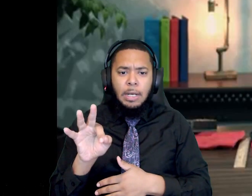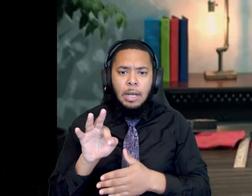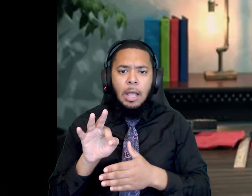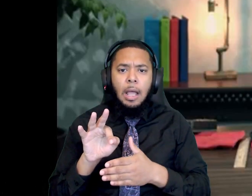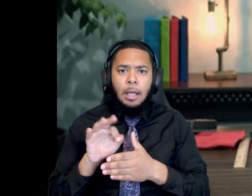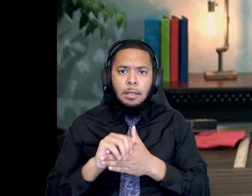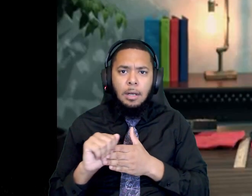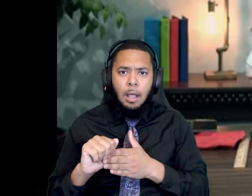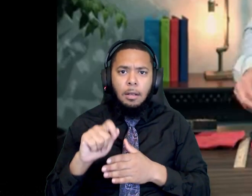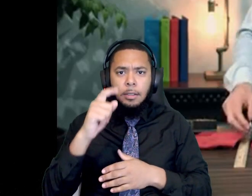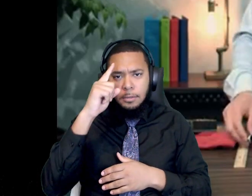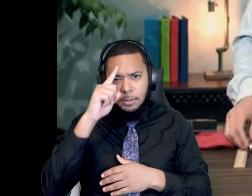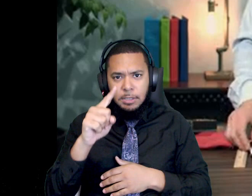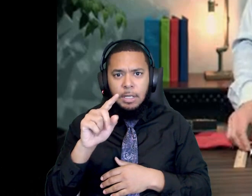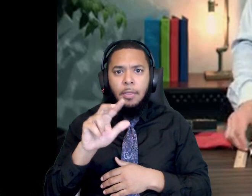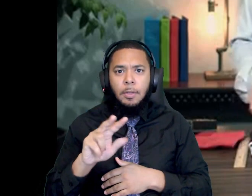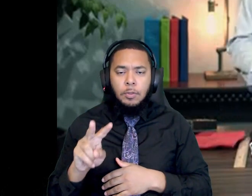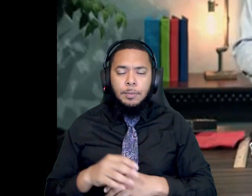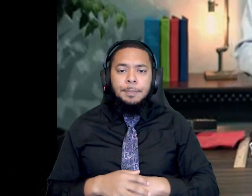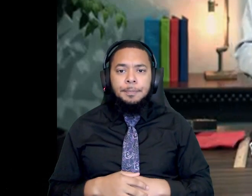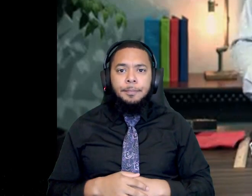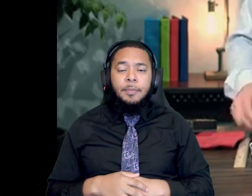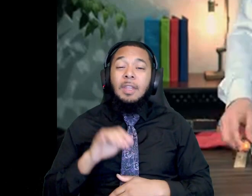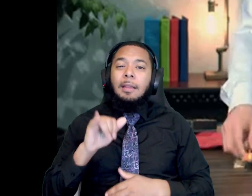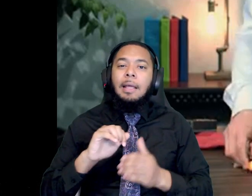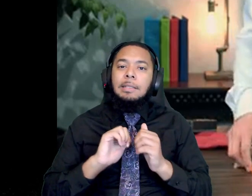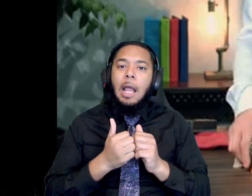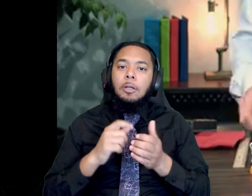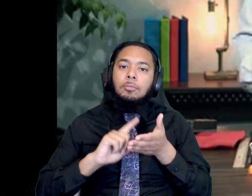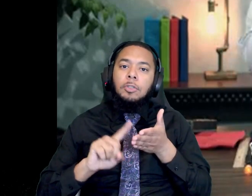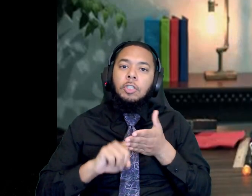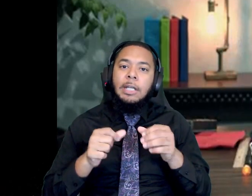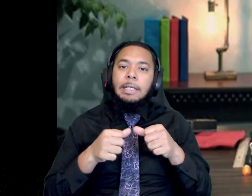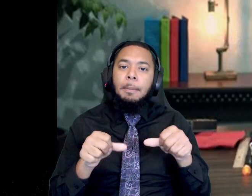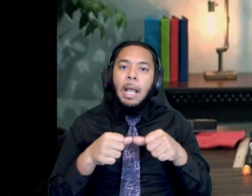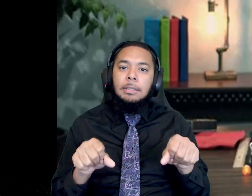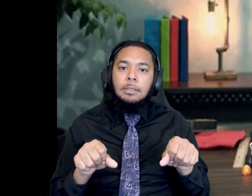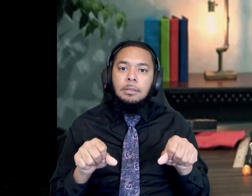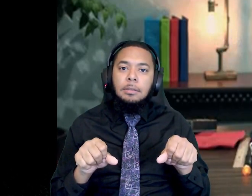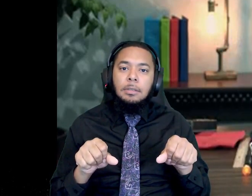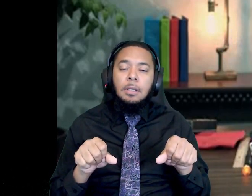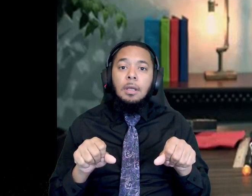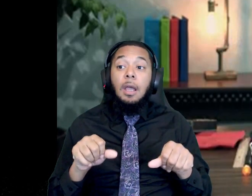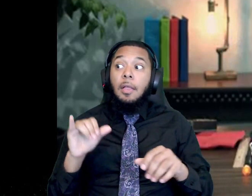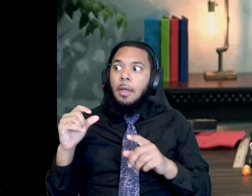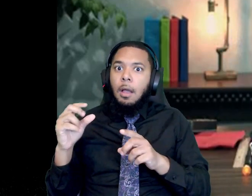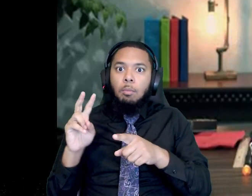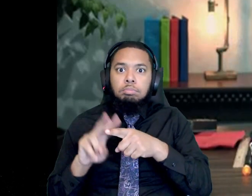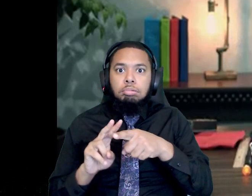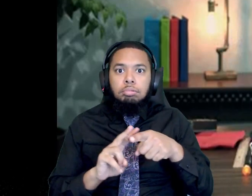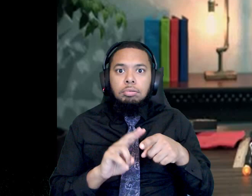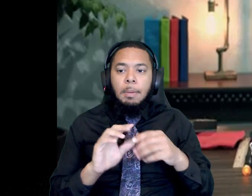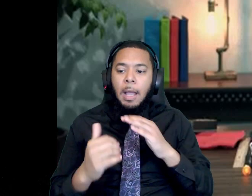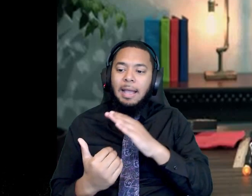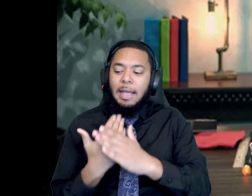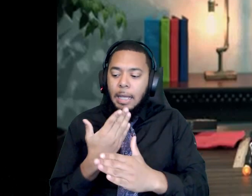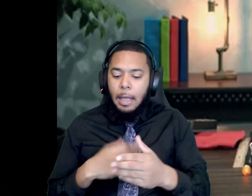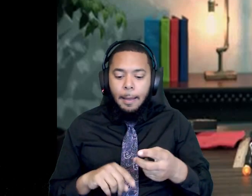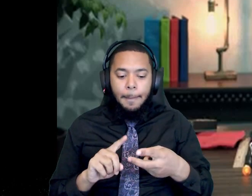$1,539.52. So that's how you check your deposit statement. And all of that vocab we used about